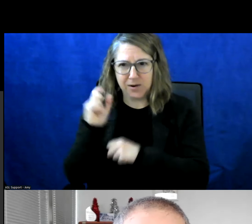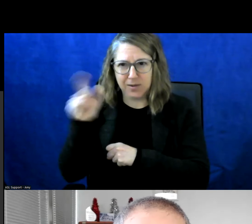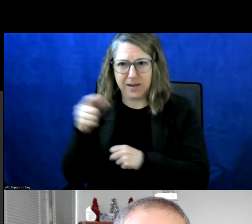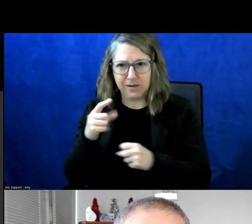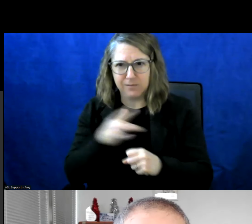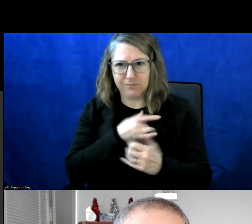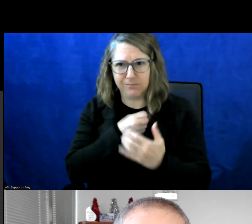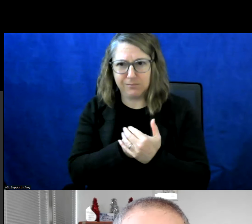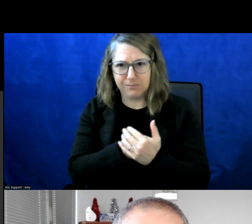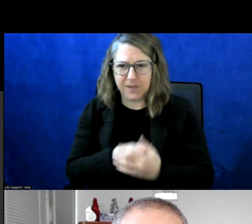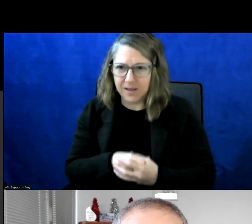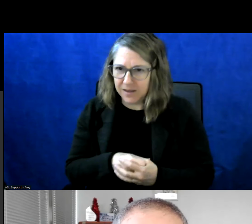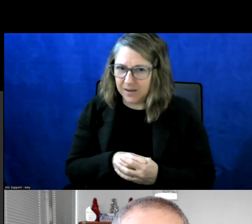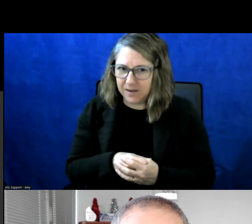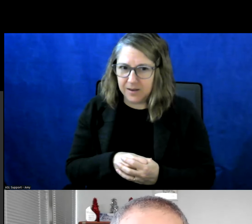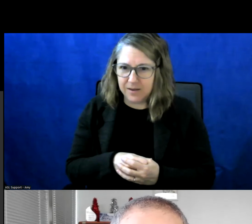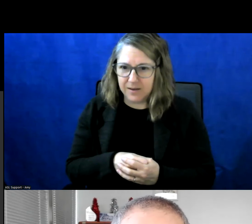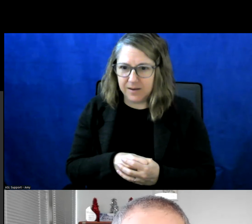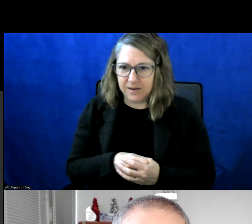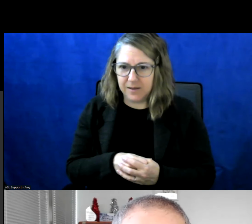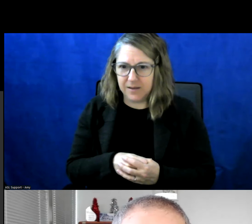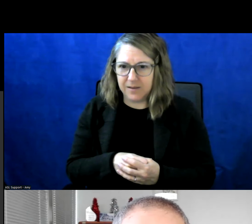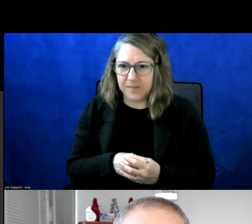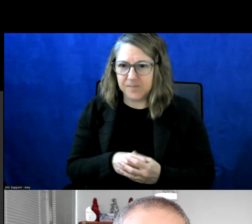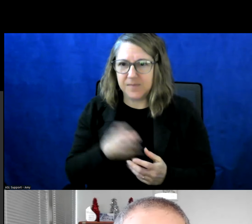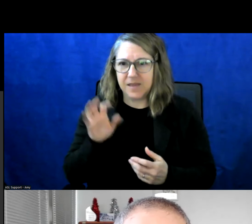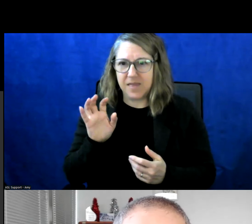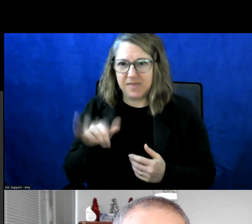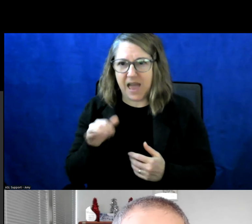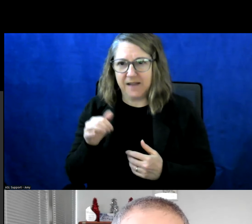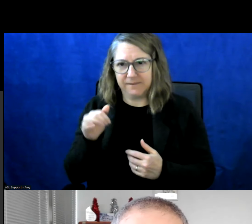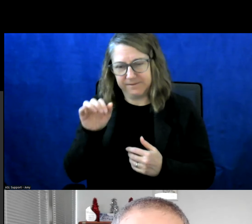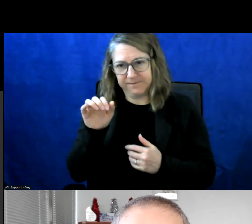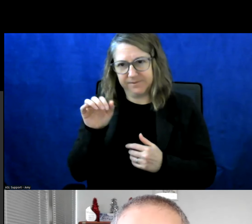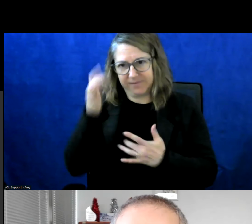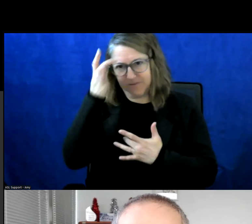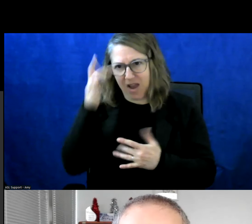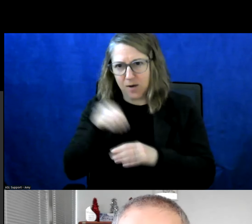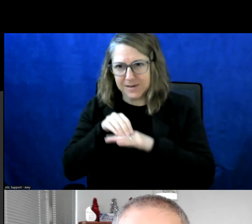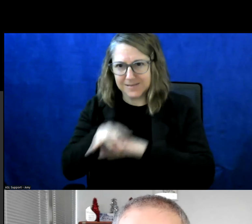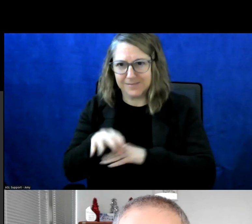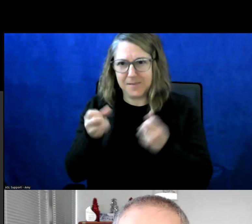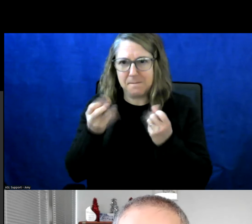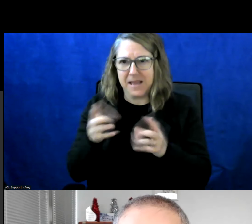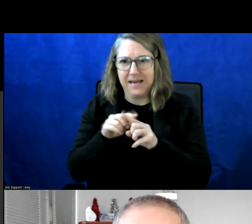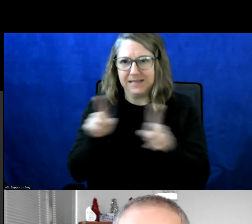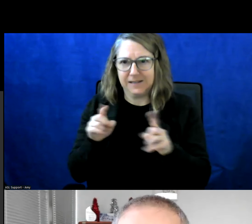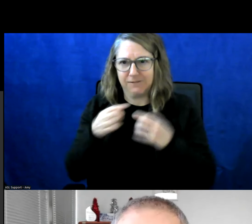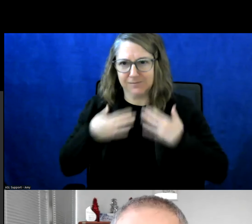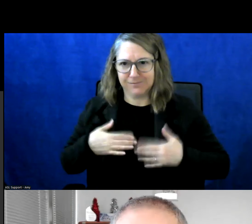And it's the COVID because this virus attacks many different organ systems,